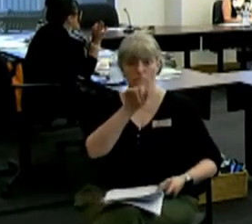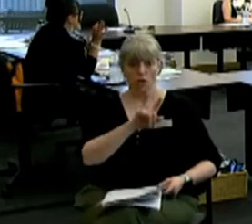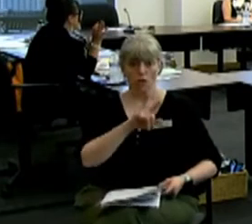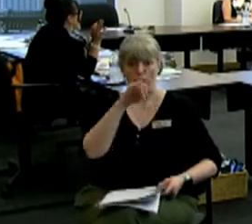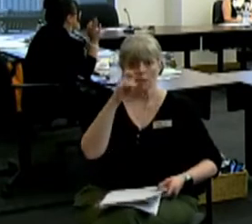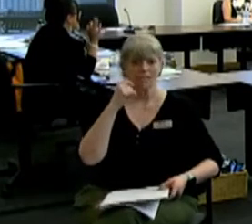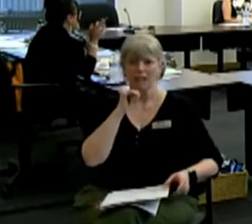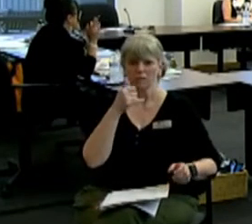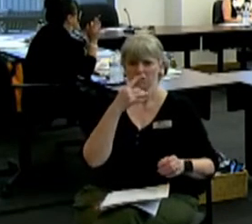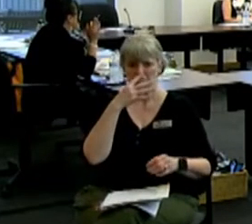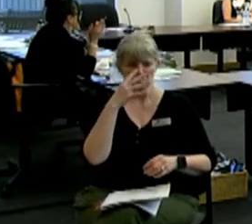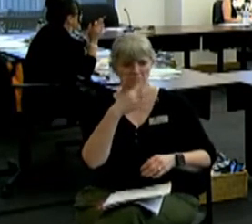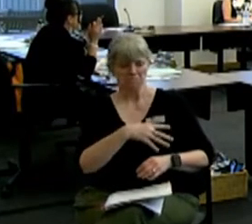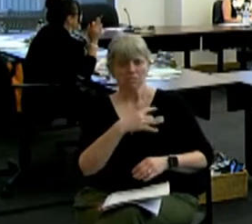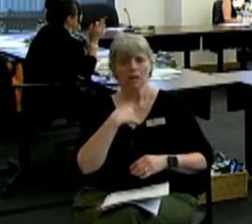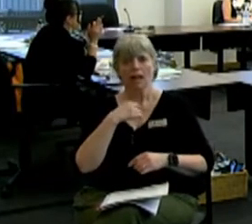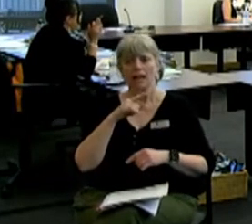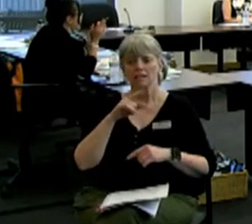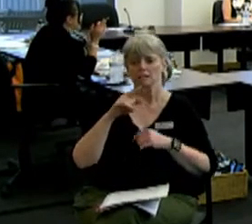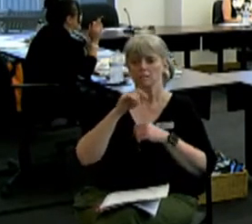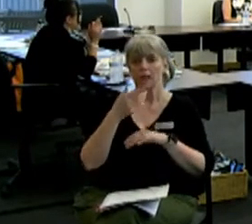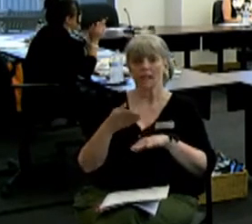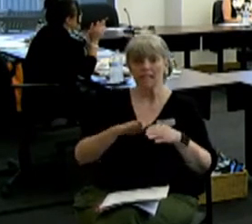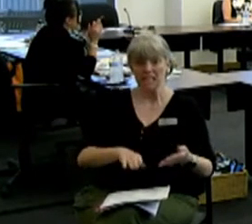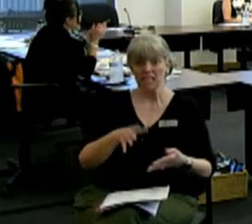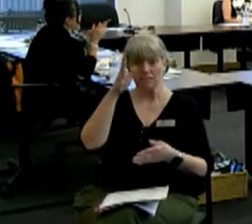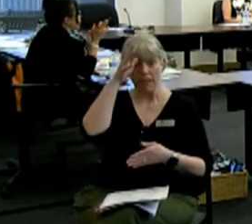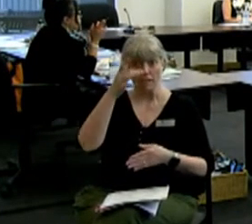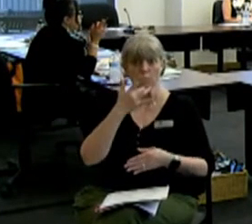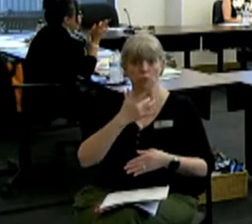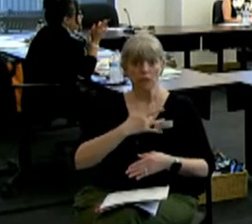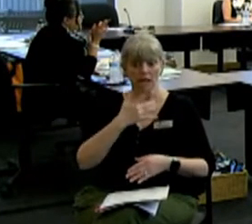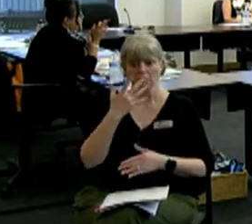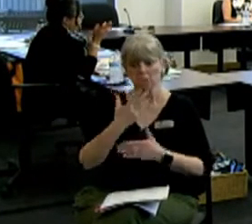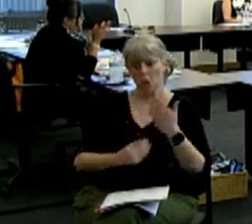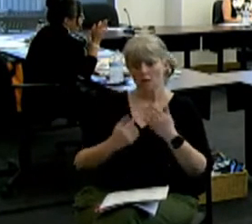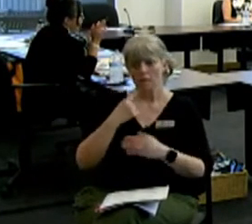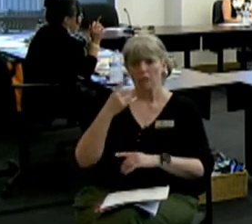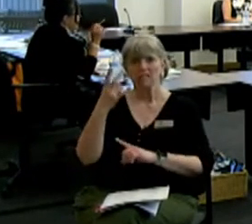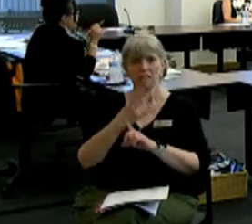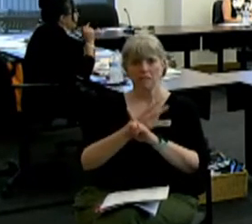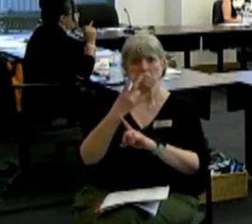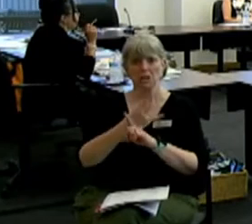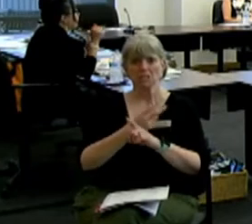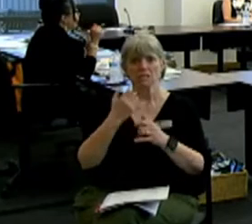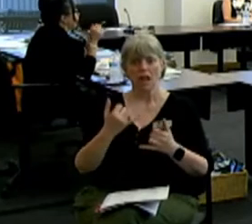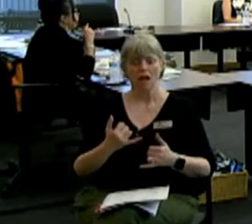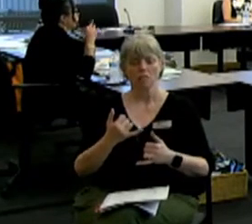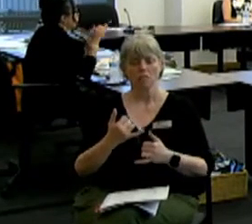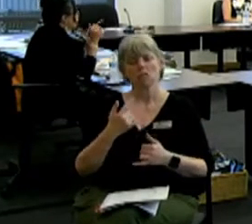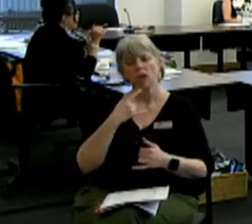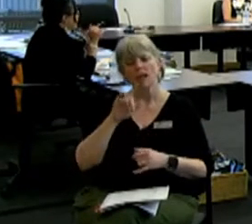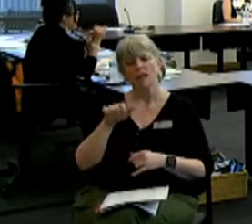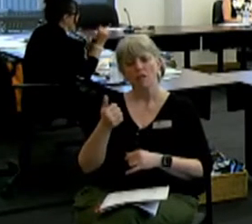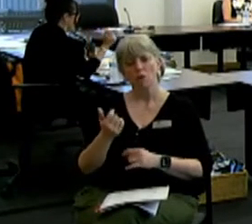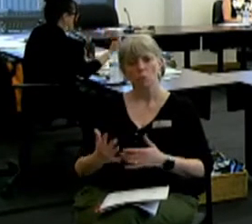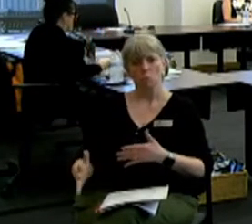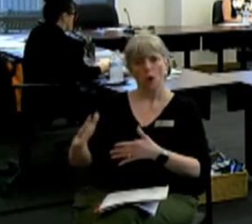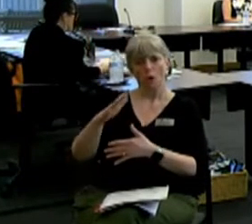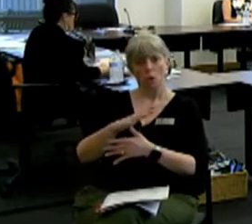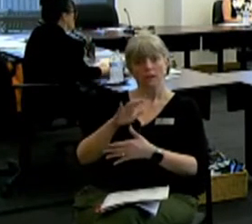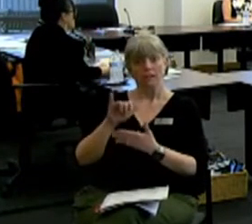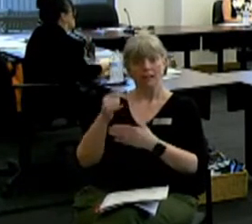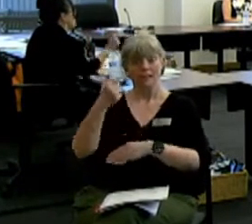I was negligent, but that was my deceased father's birthday, and he's been gone for just about 7 months now. So I had other priorities that